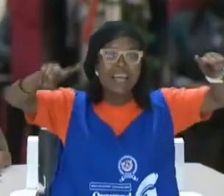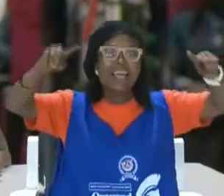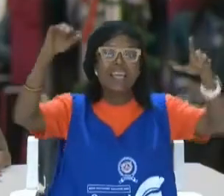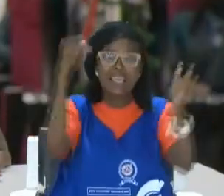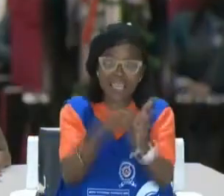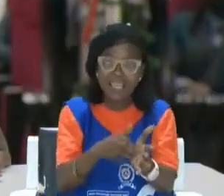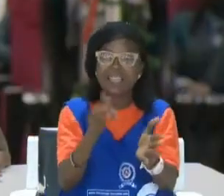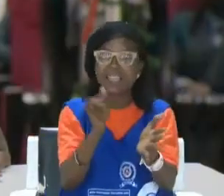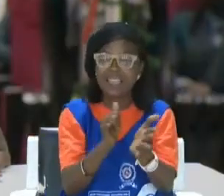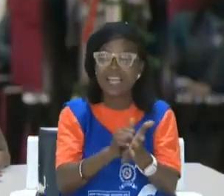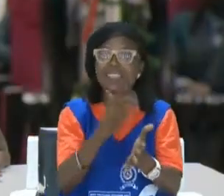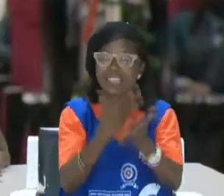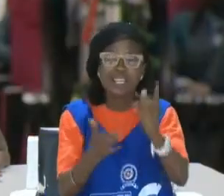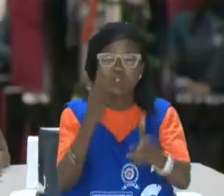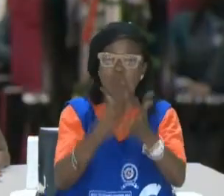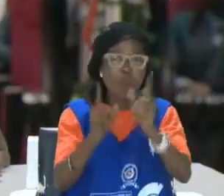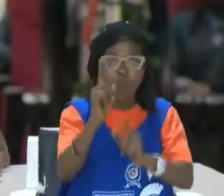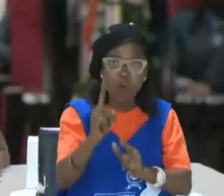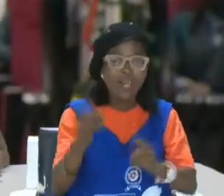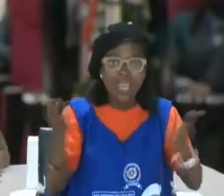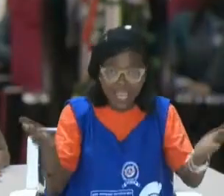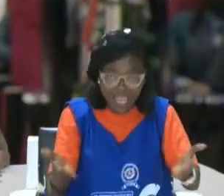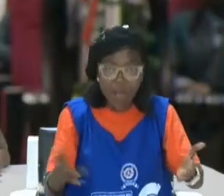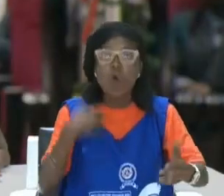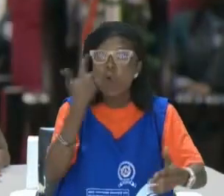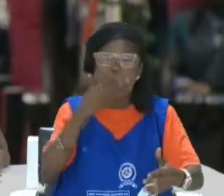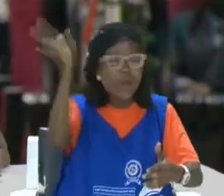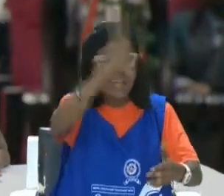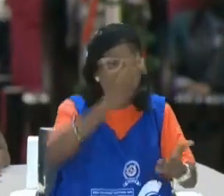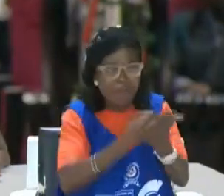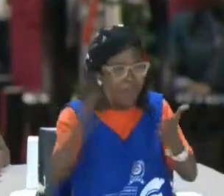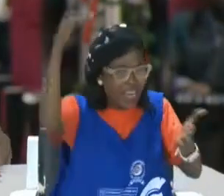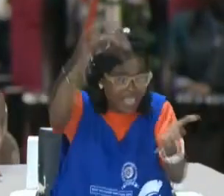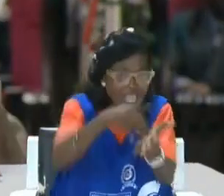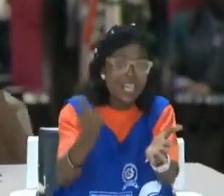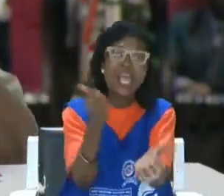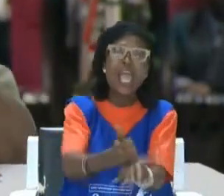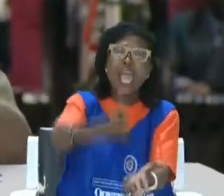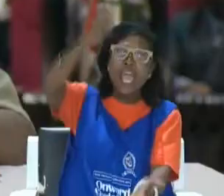that there is someone here who will never fail again.